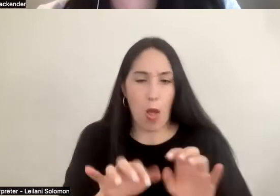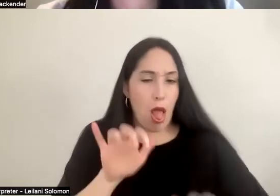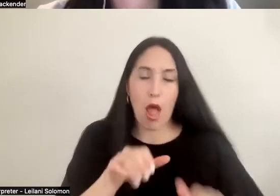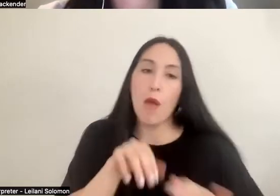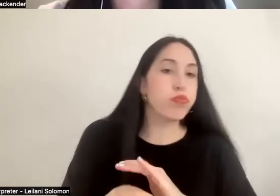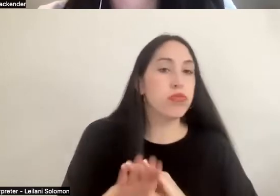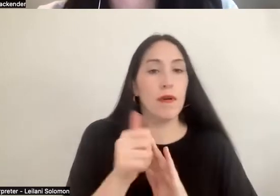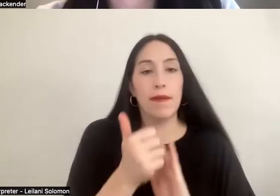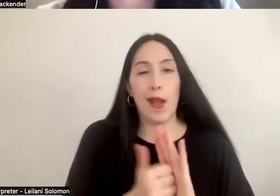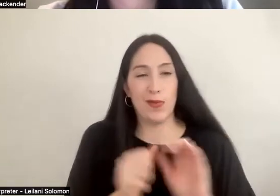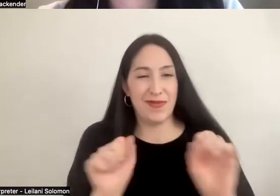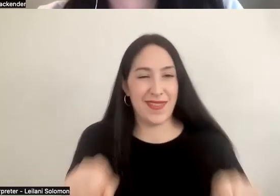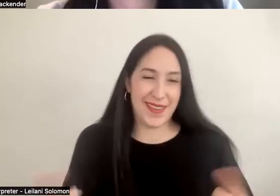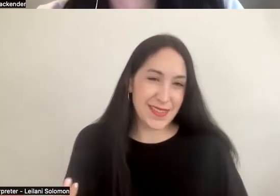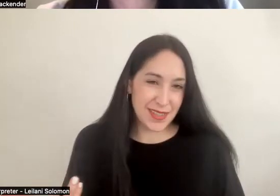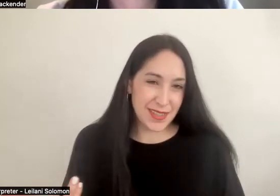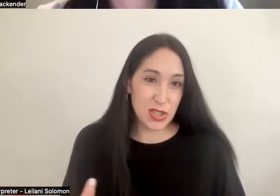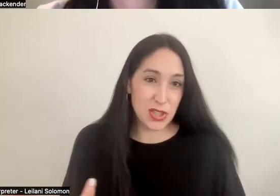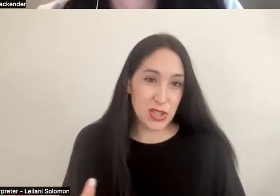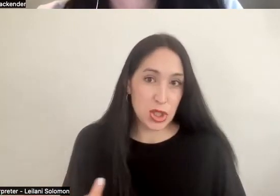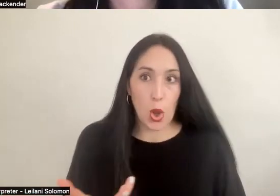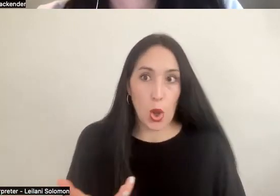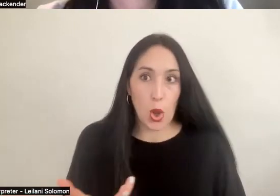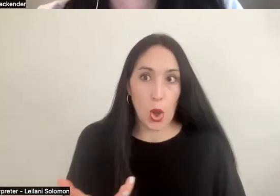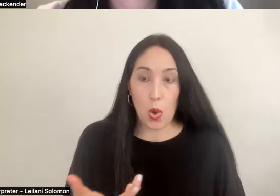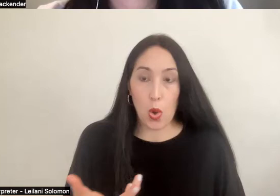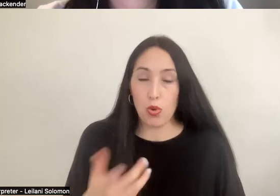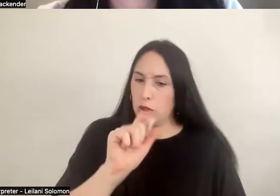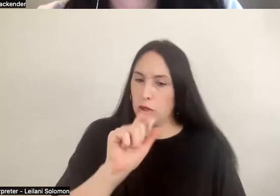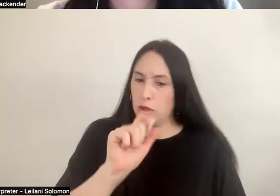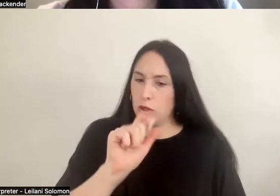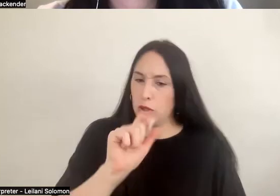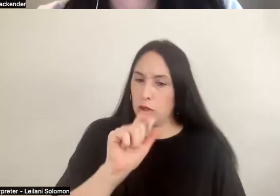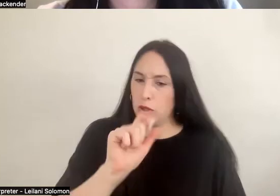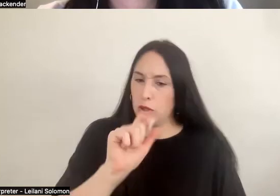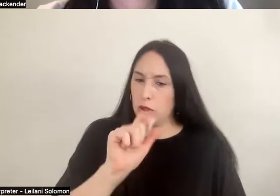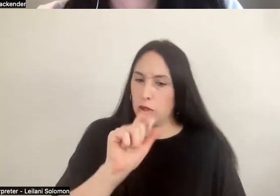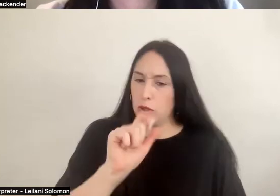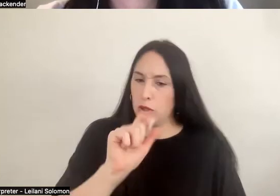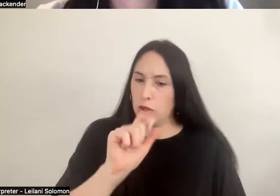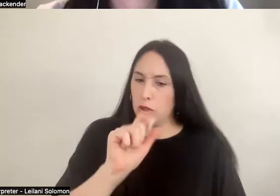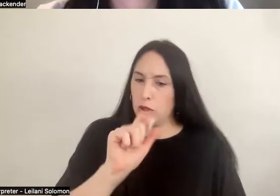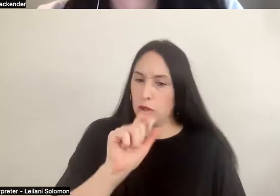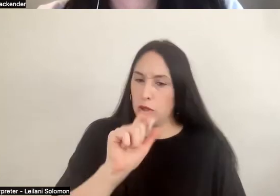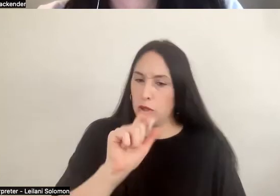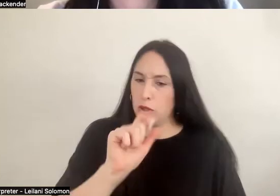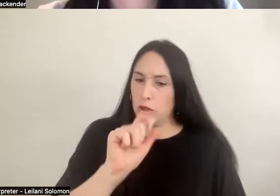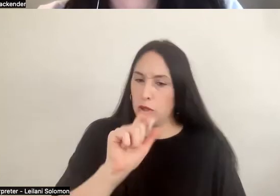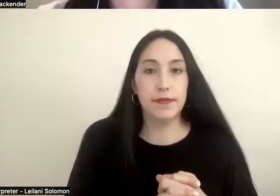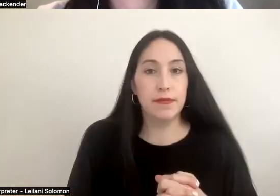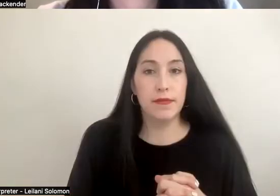so it's having a really a secure password. But we have companies that